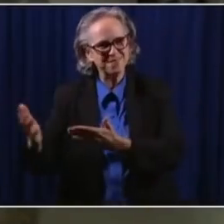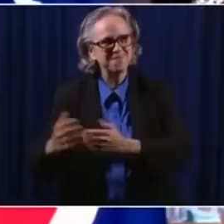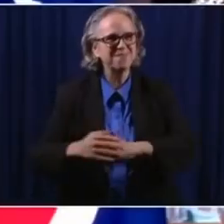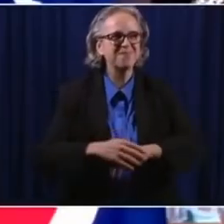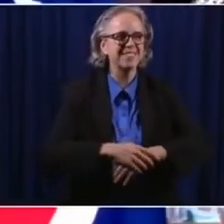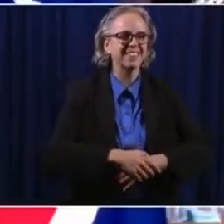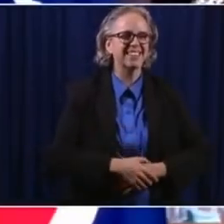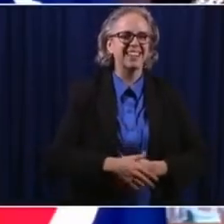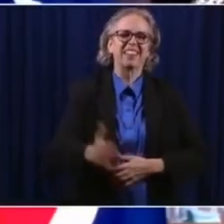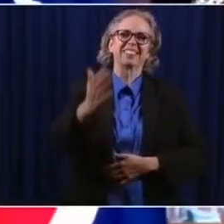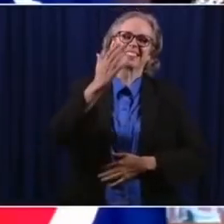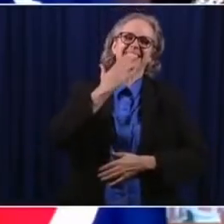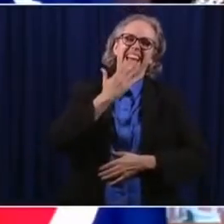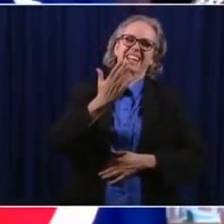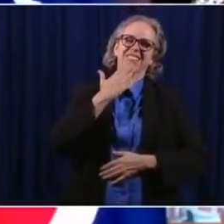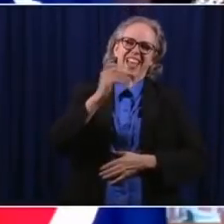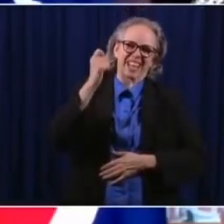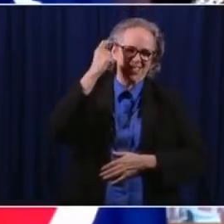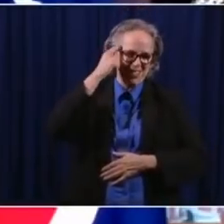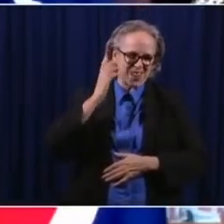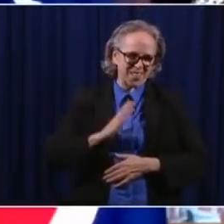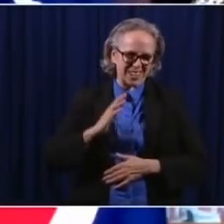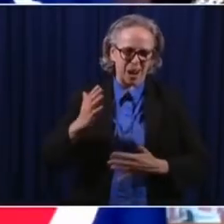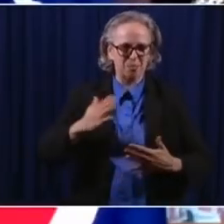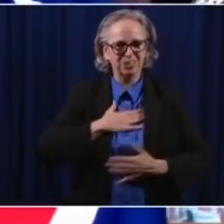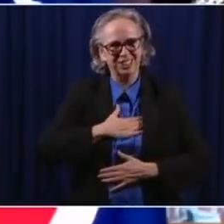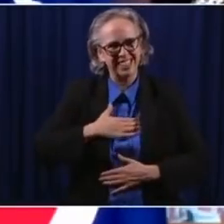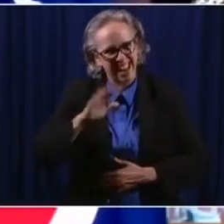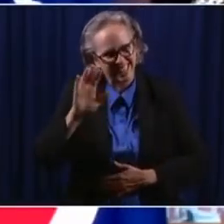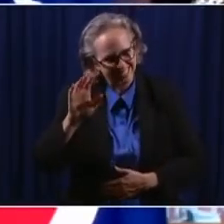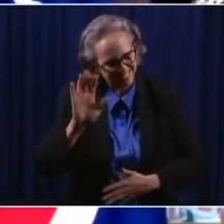Well, thank you, Governor. Appreciate that. I have